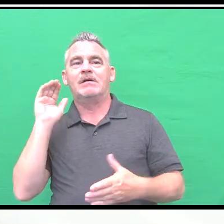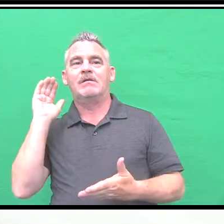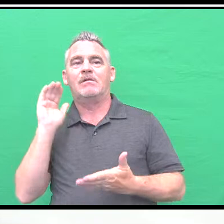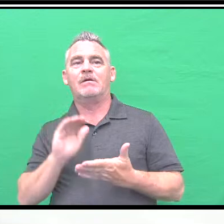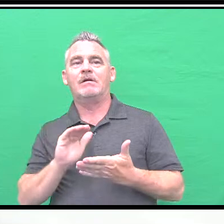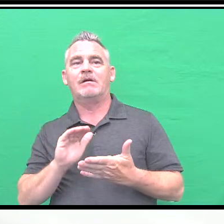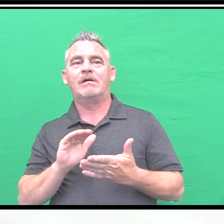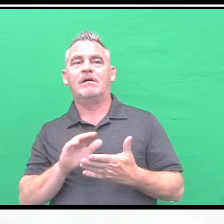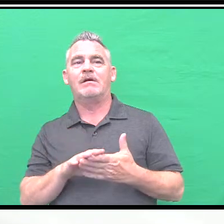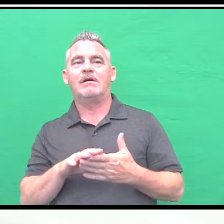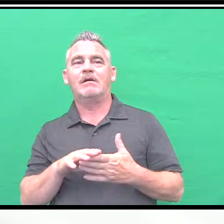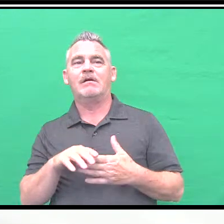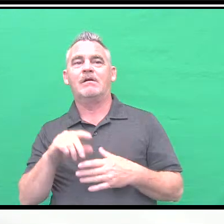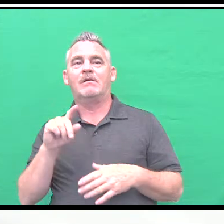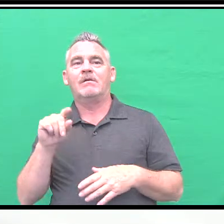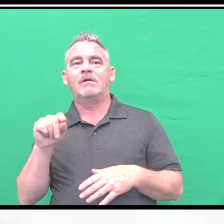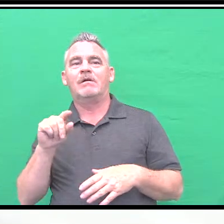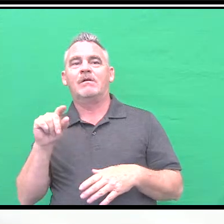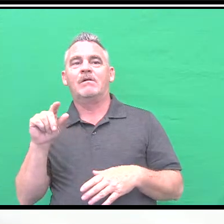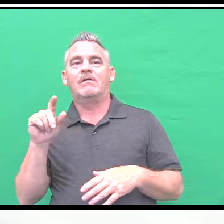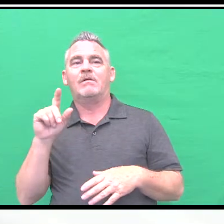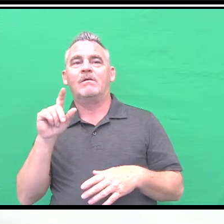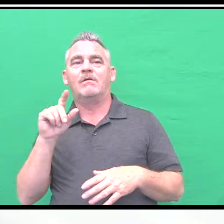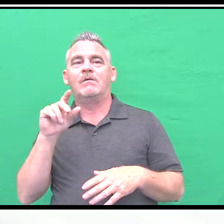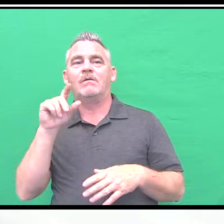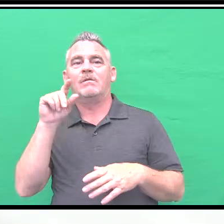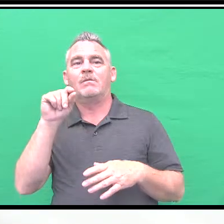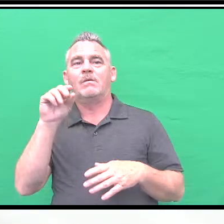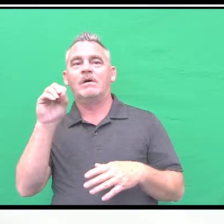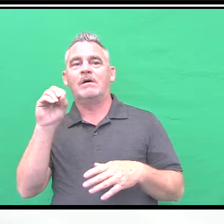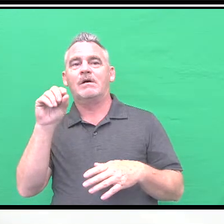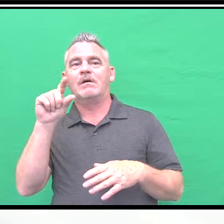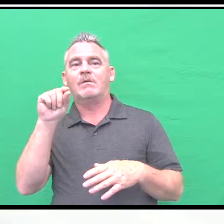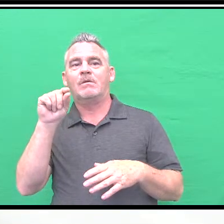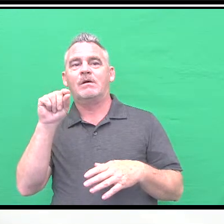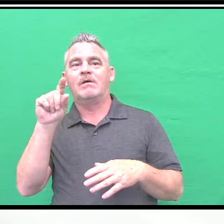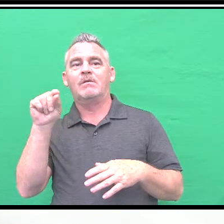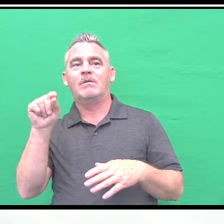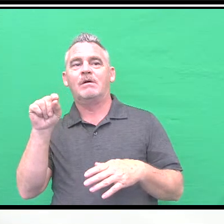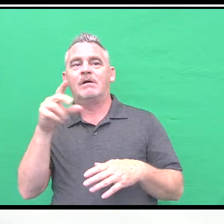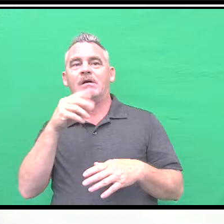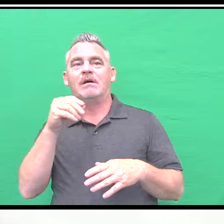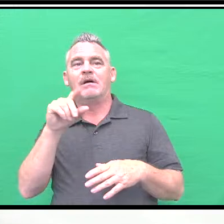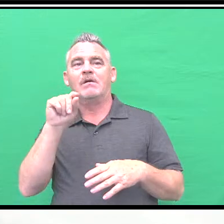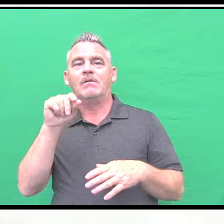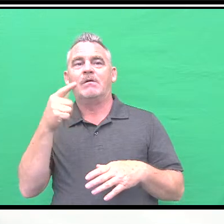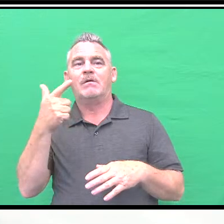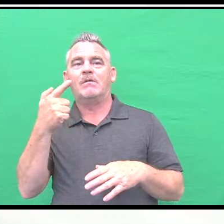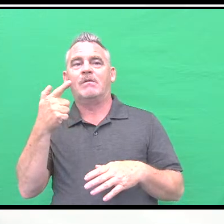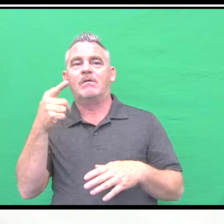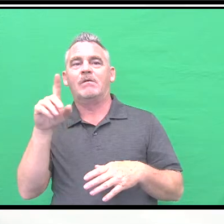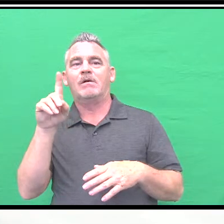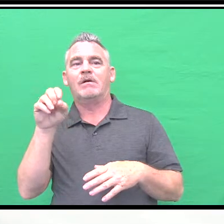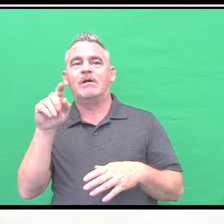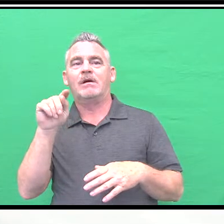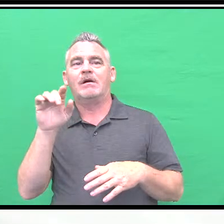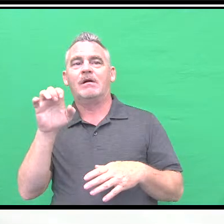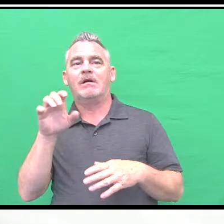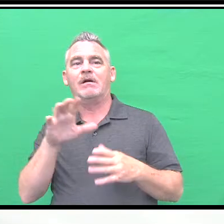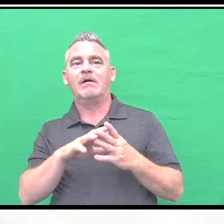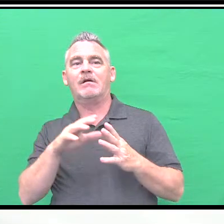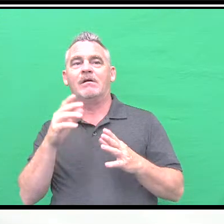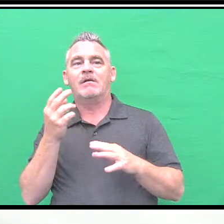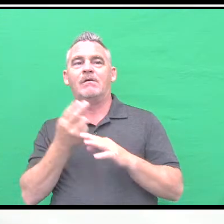to 2020-21 data. And as you're aware, OE7 is a compilation of data